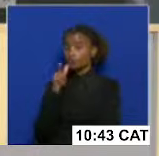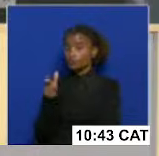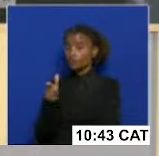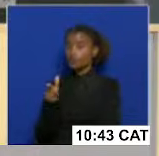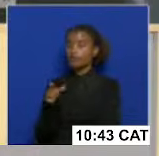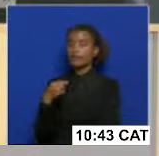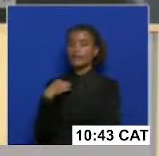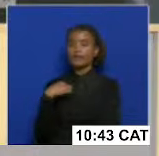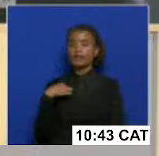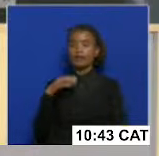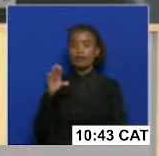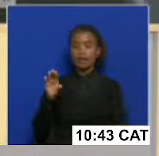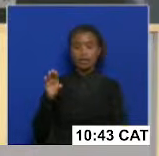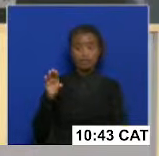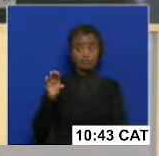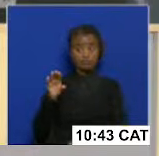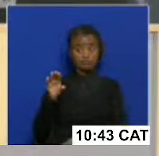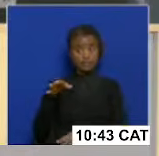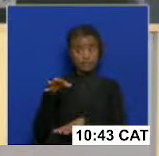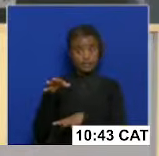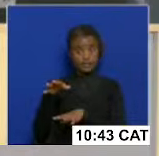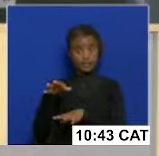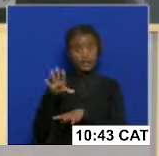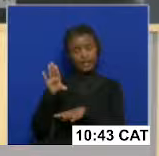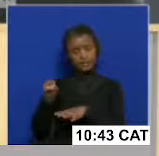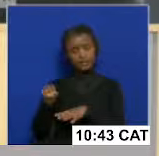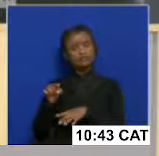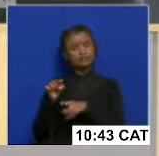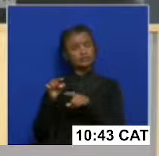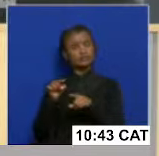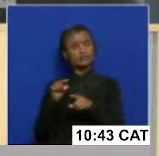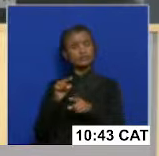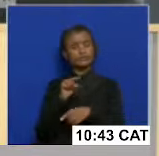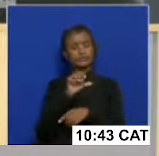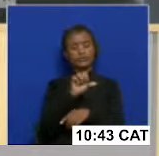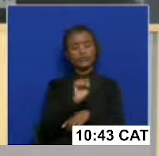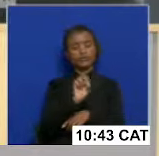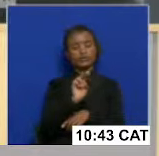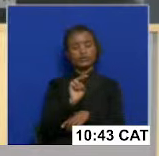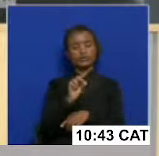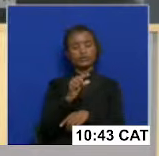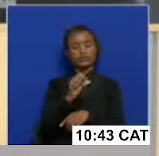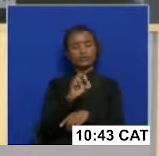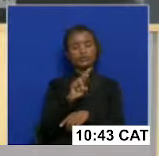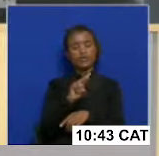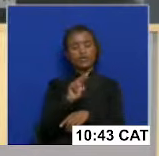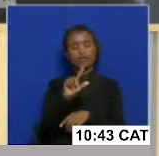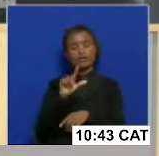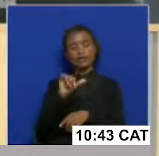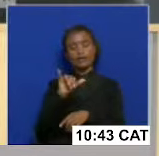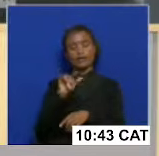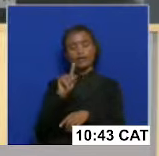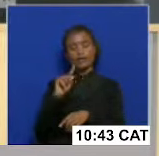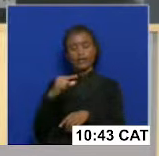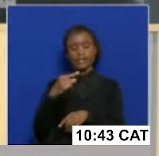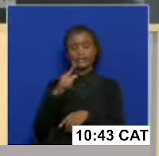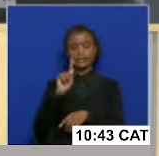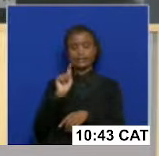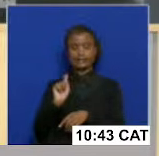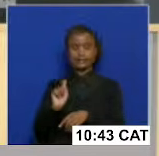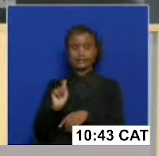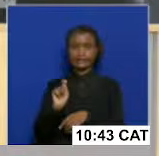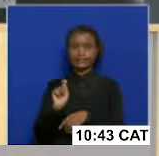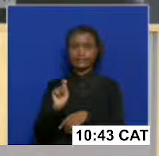stones. Does he know if a person have those stones? What must the person have in his